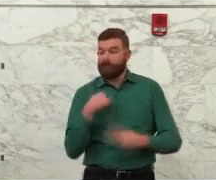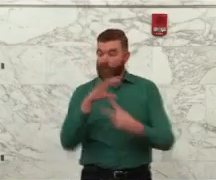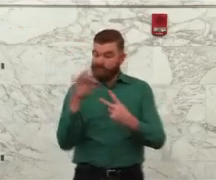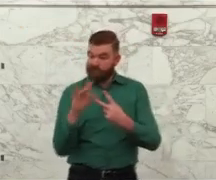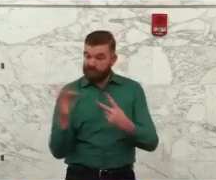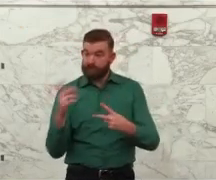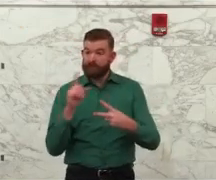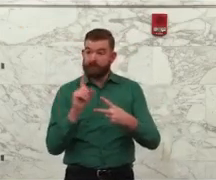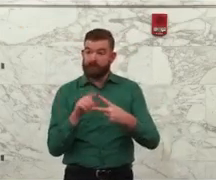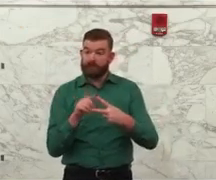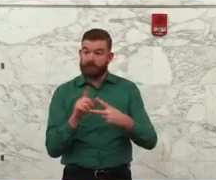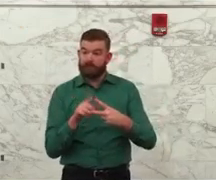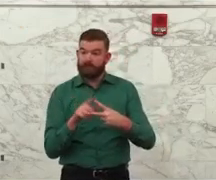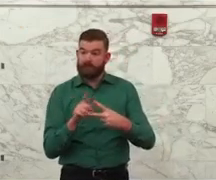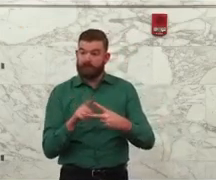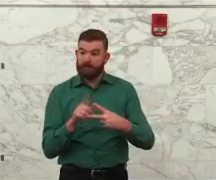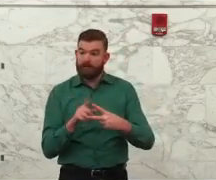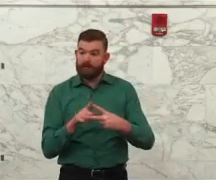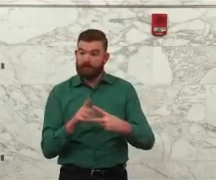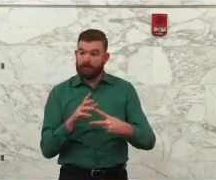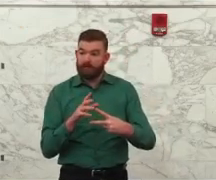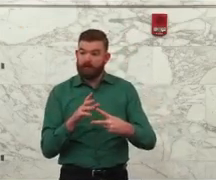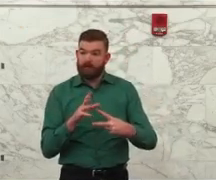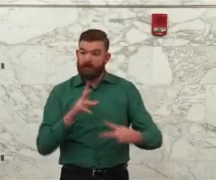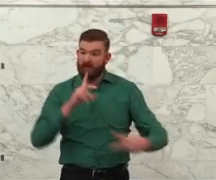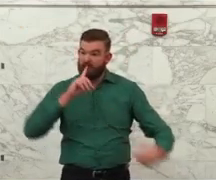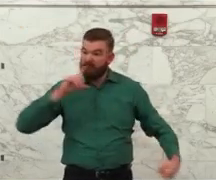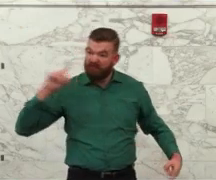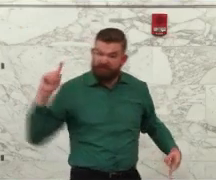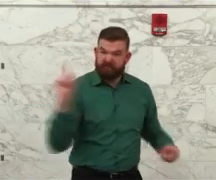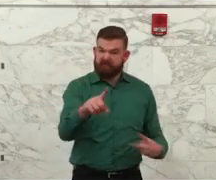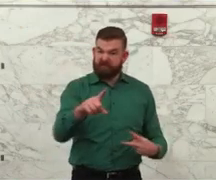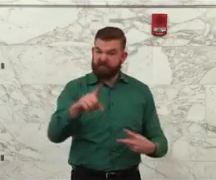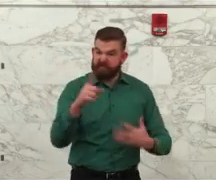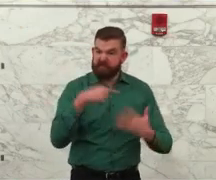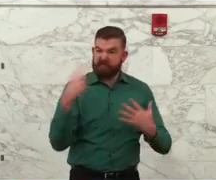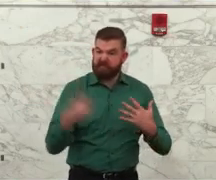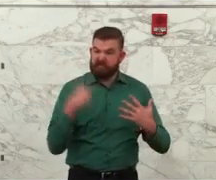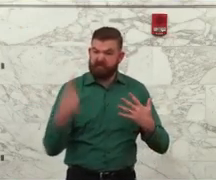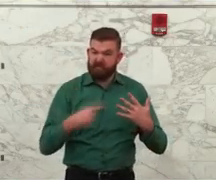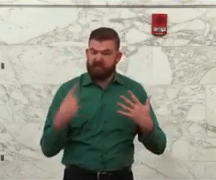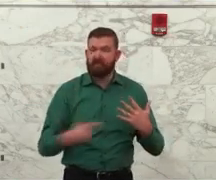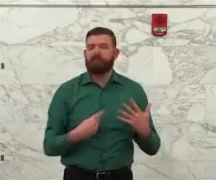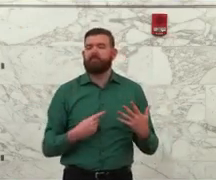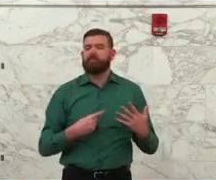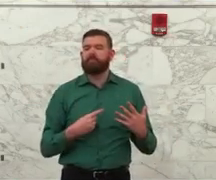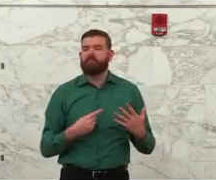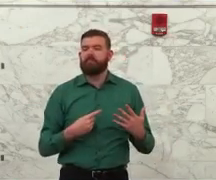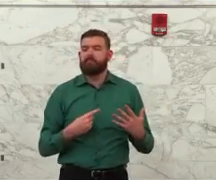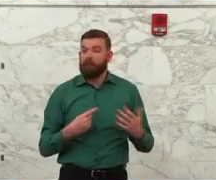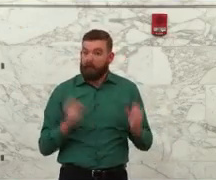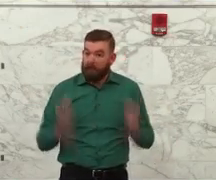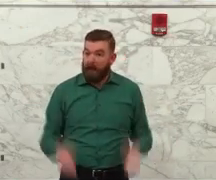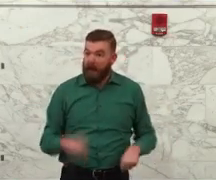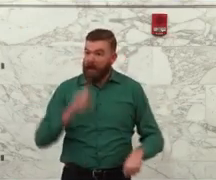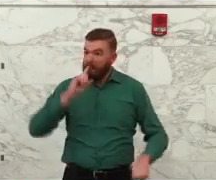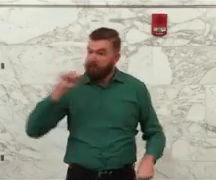prescribed about what is on the list of, and as some other states have